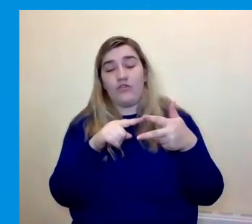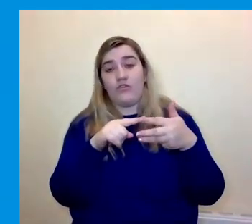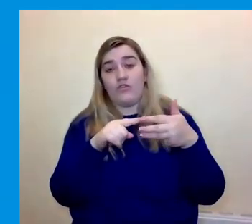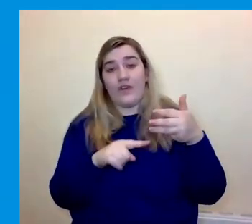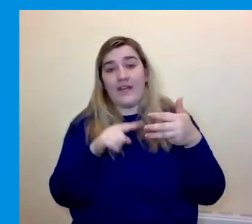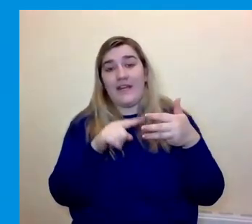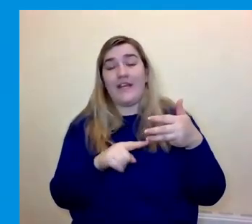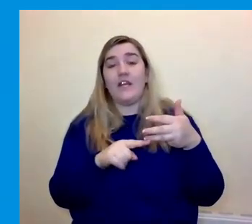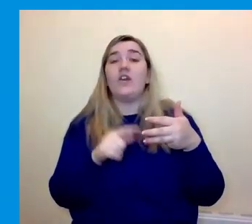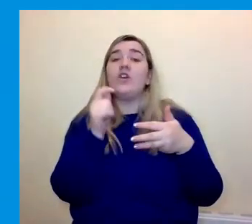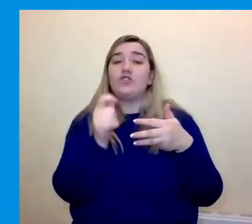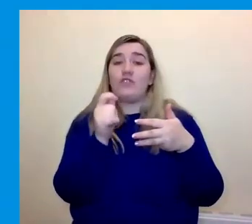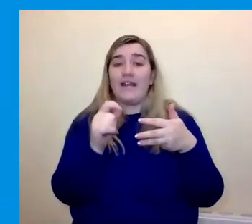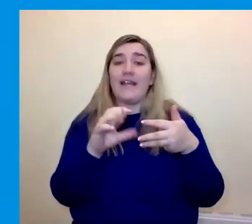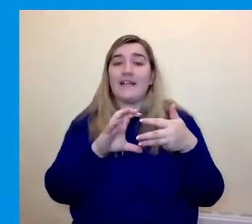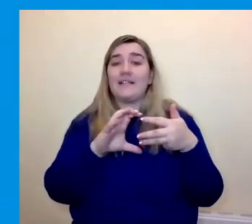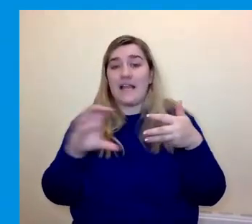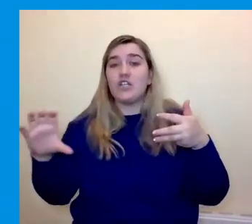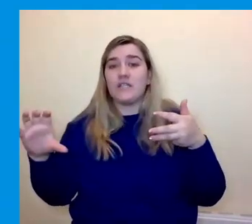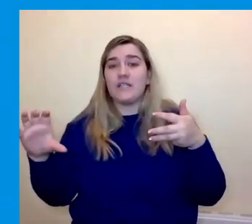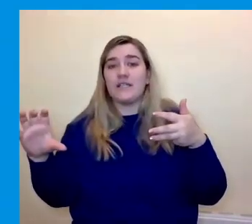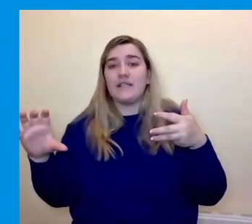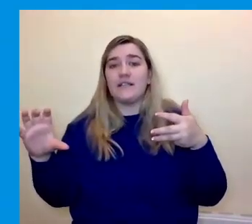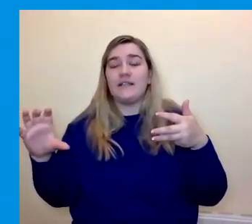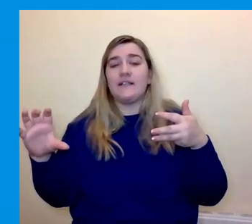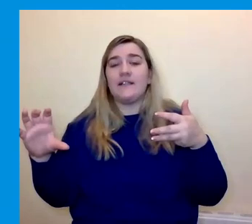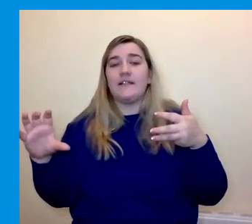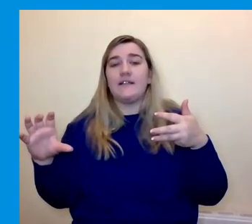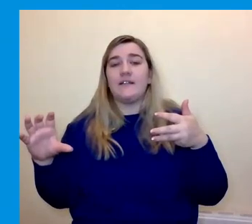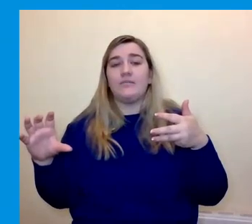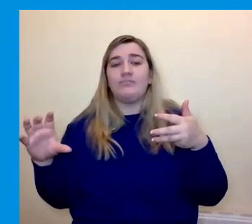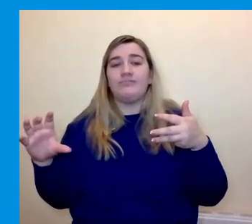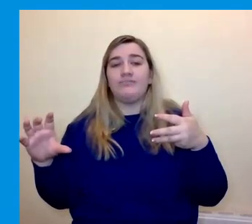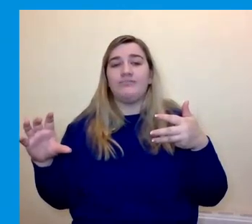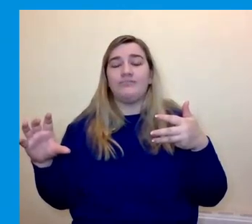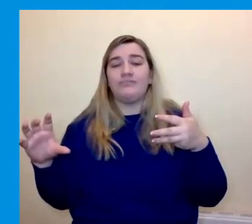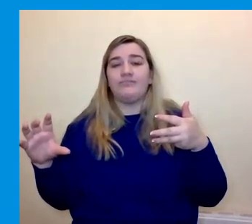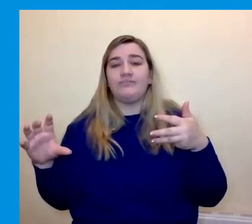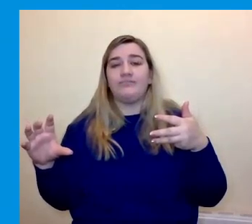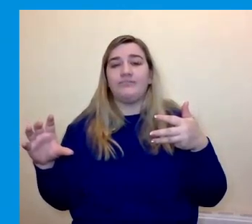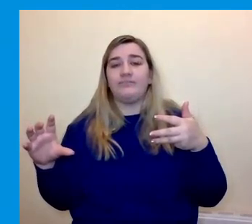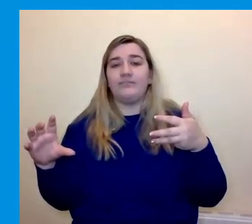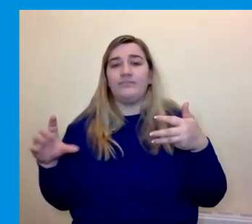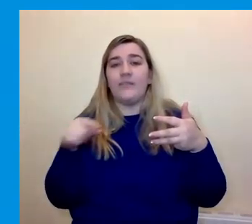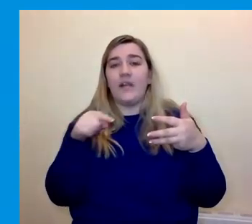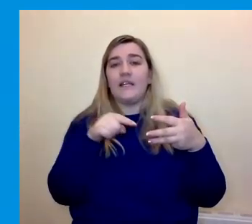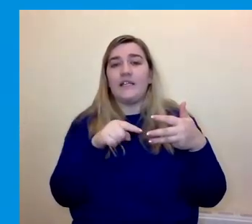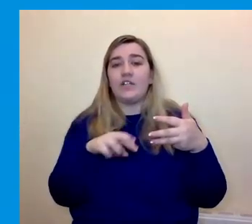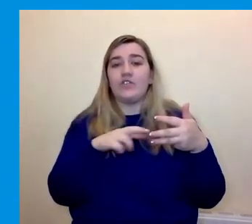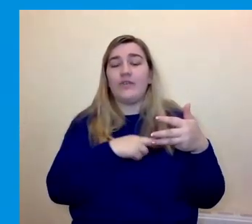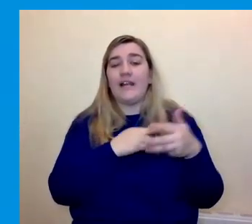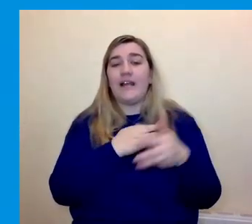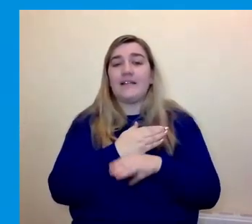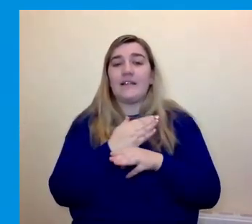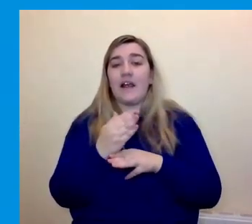decision-making training sessions. Now, they're very much at the beginning of the